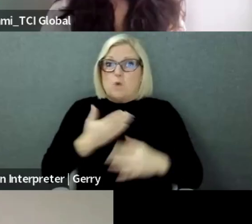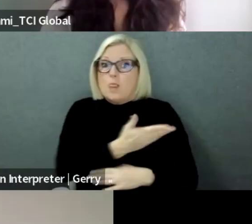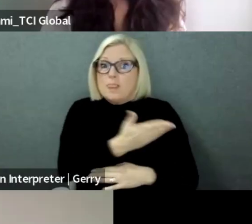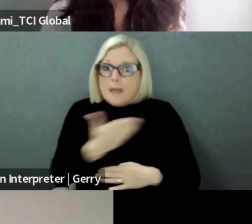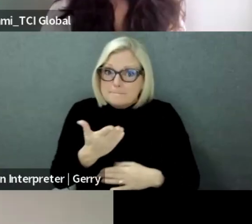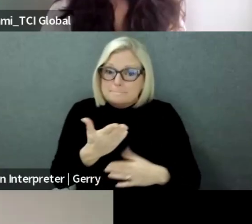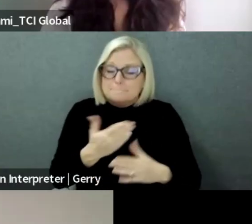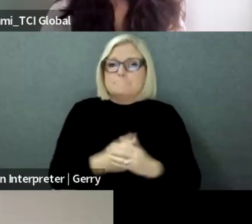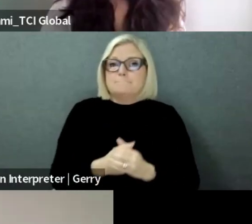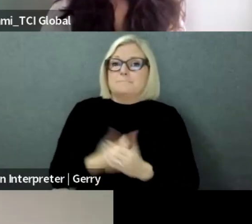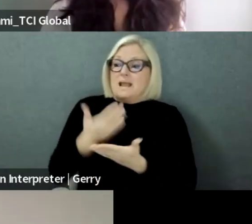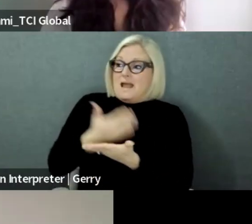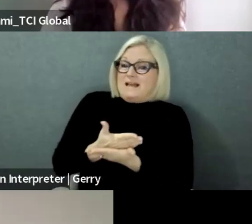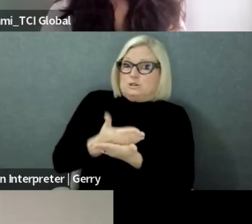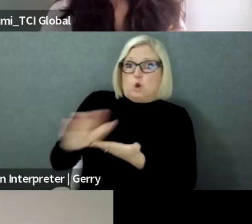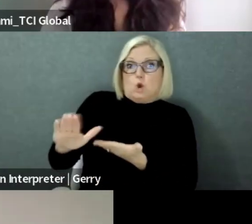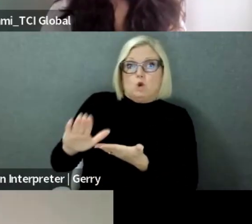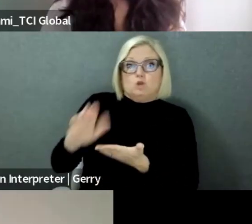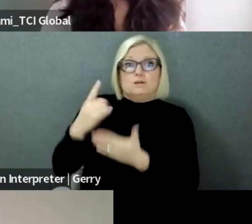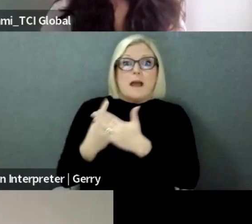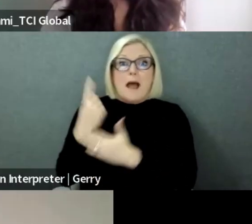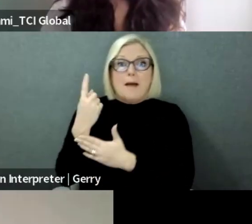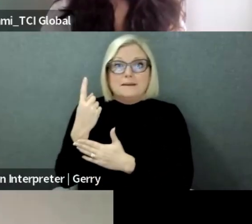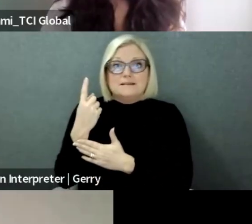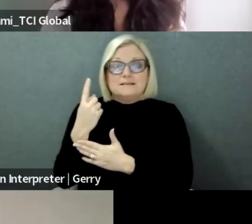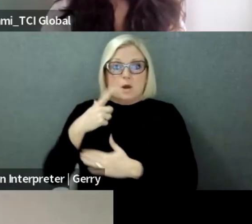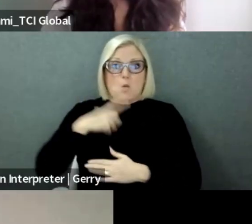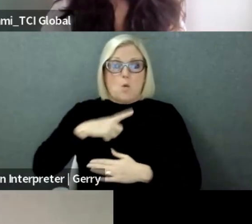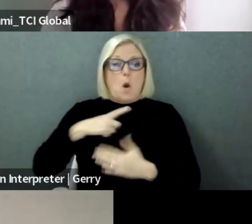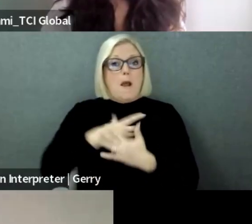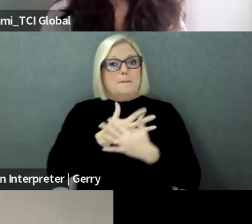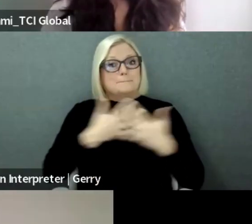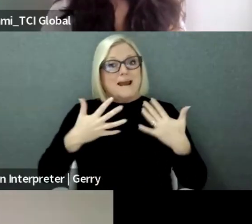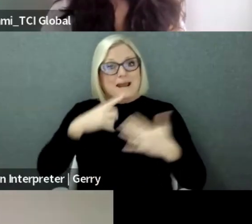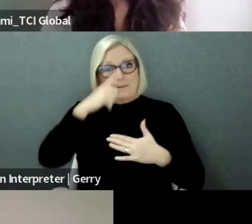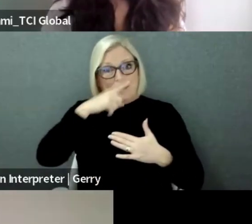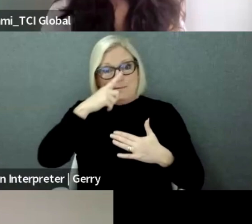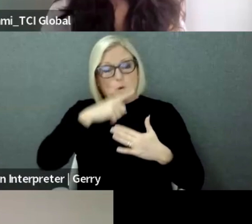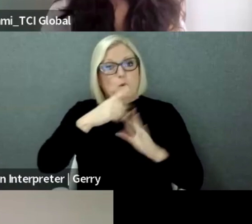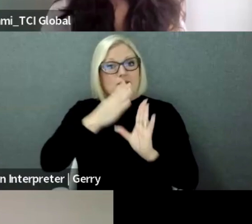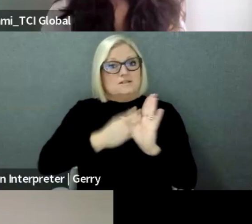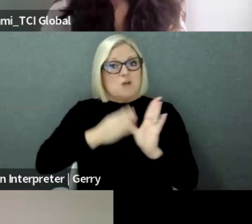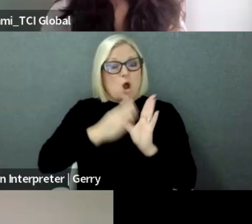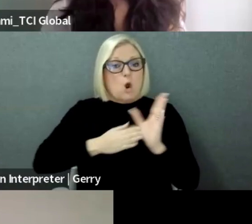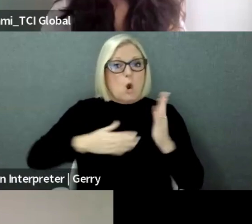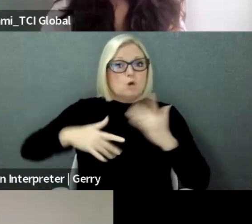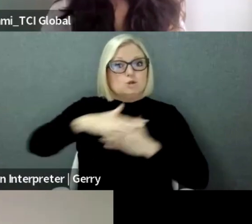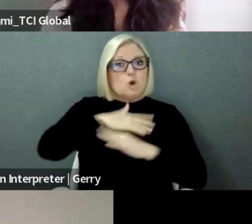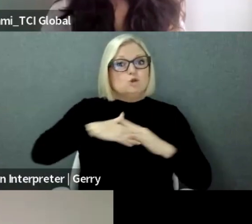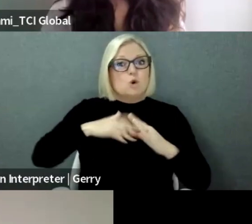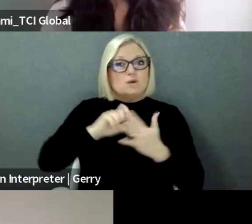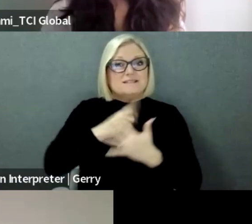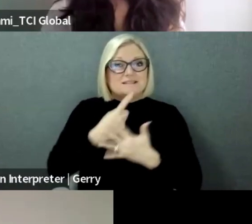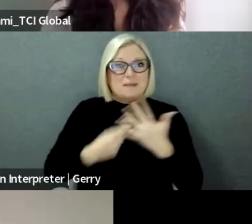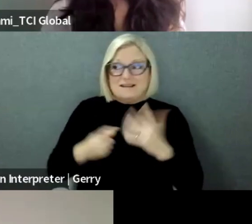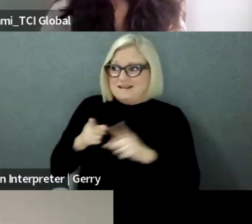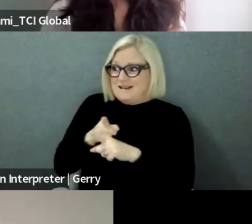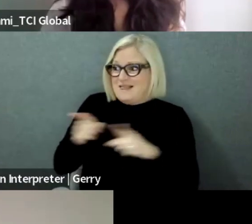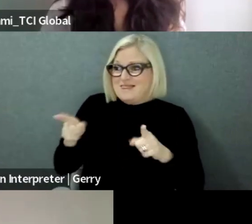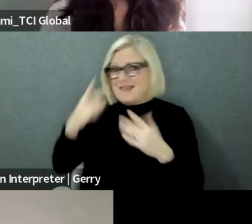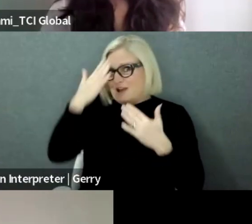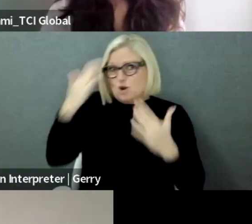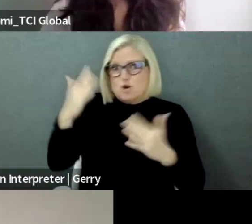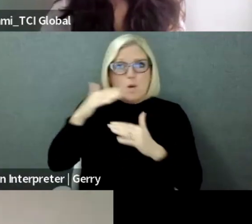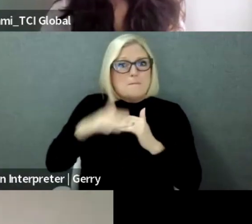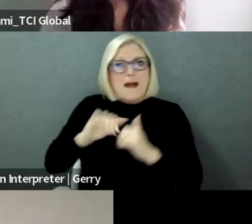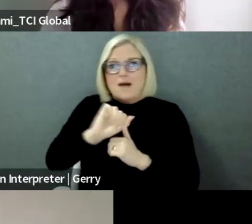us because many people with psychosocial disability do not understand their rights. And also because